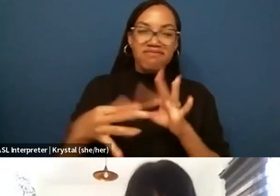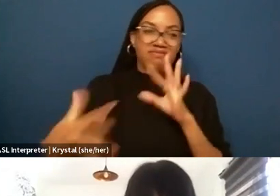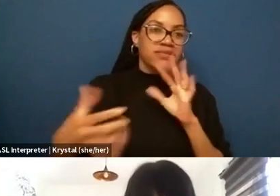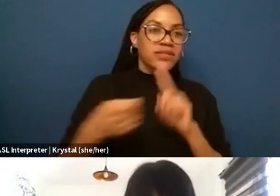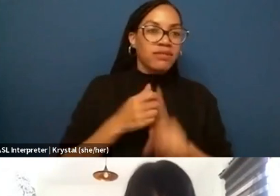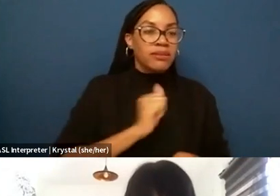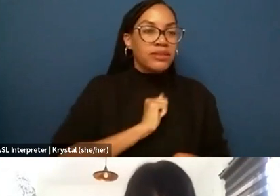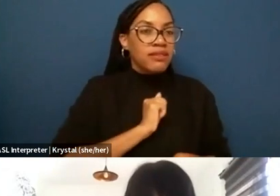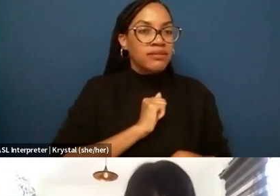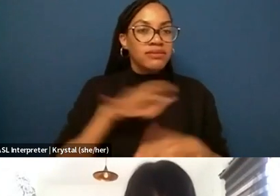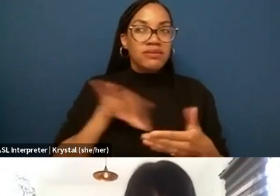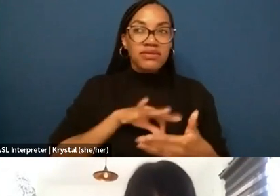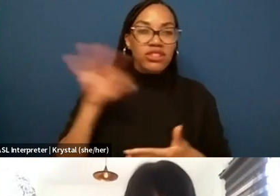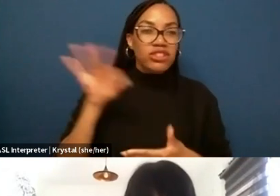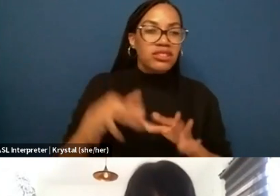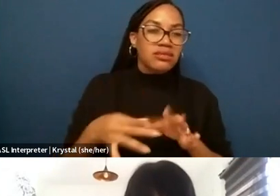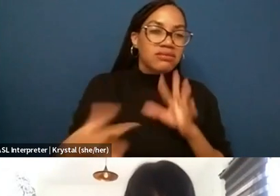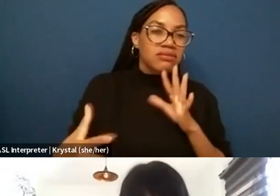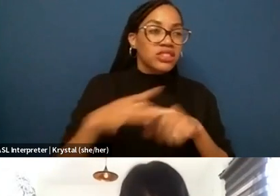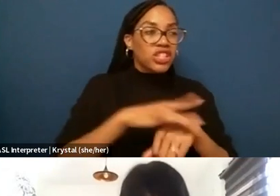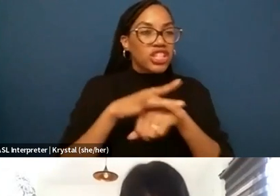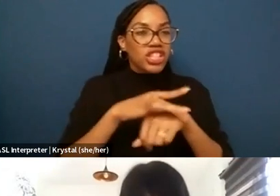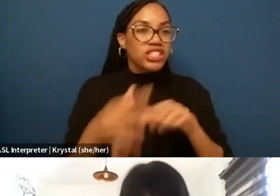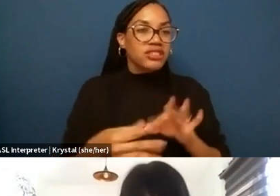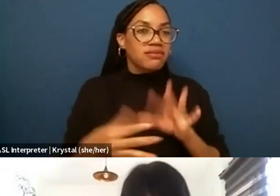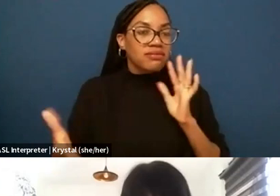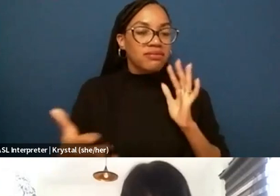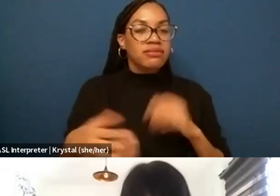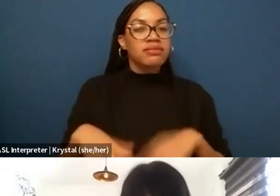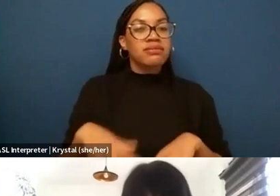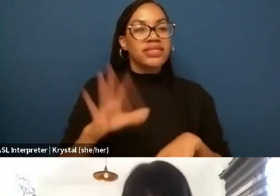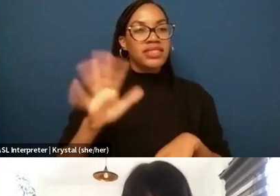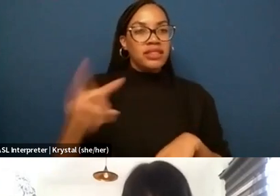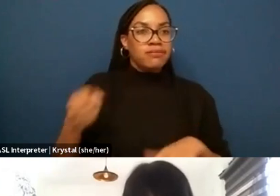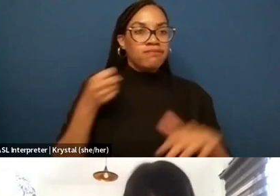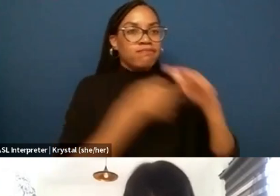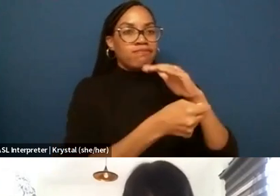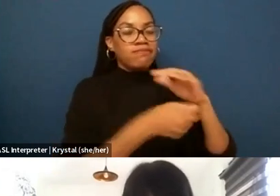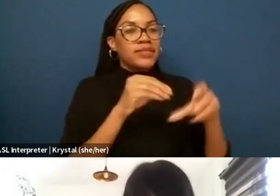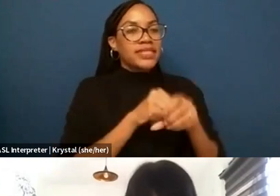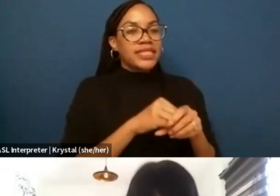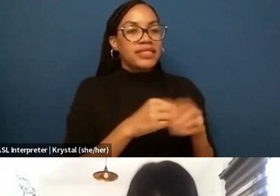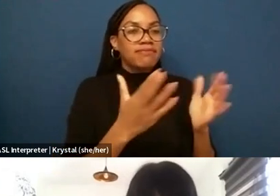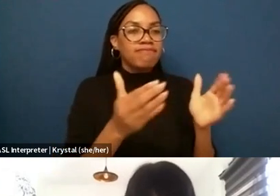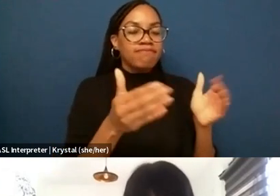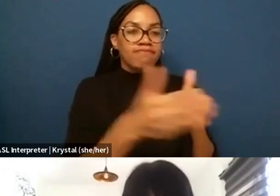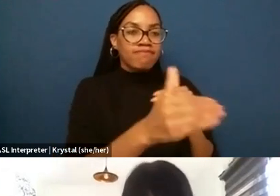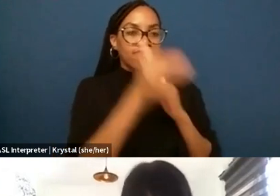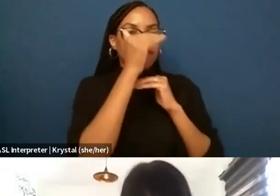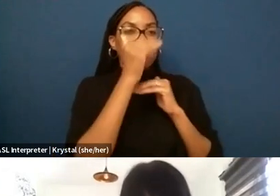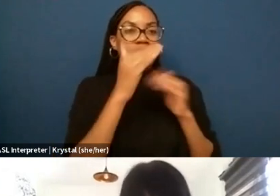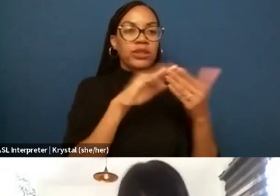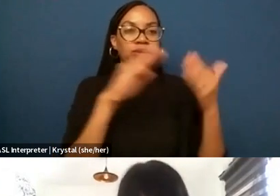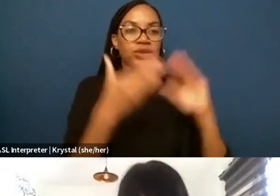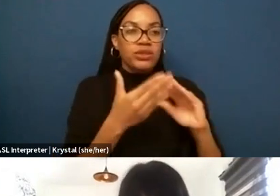earth, and sometimes then places us in restrictive communities, prisons, involuntary commitments,